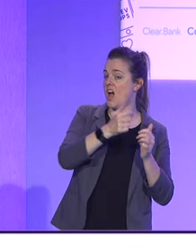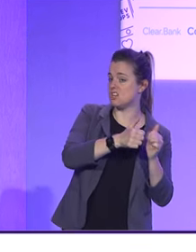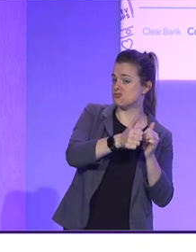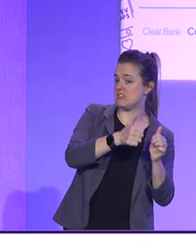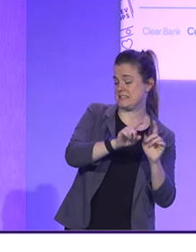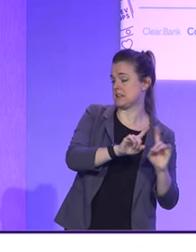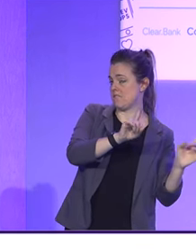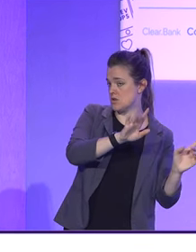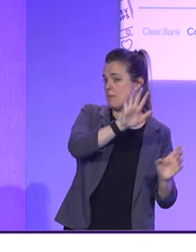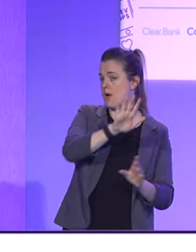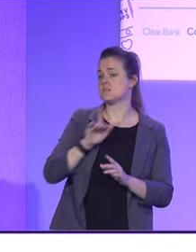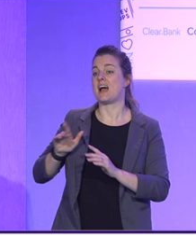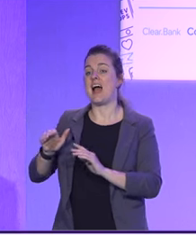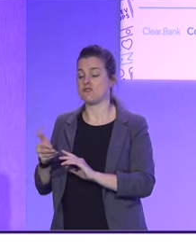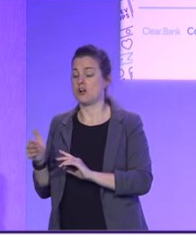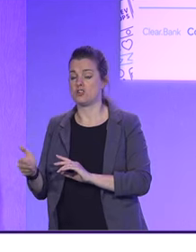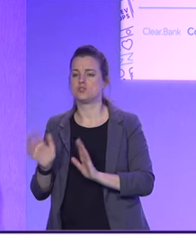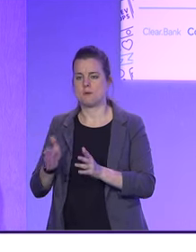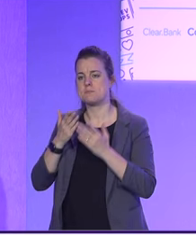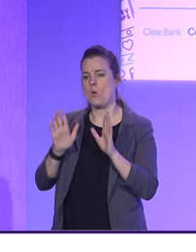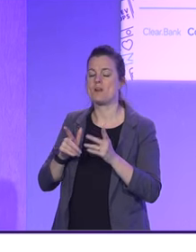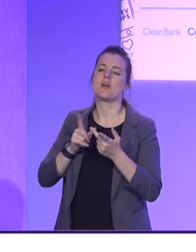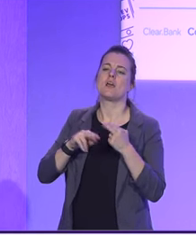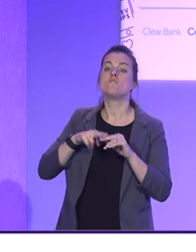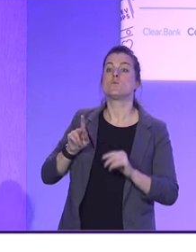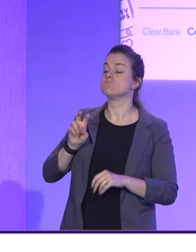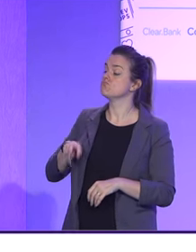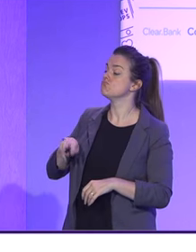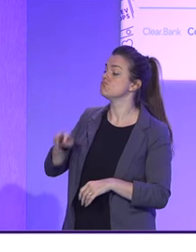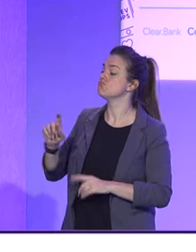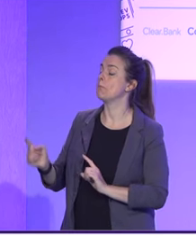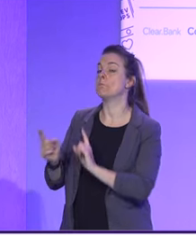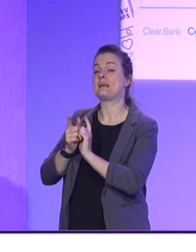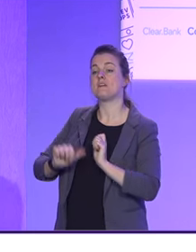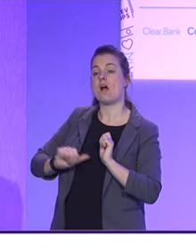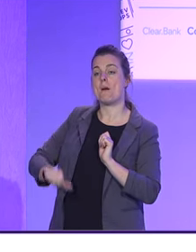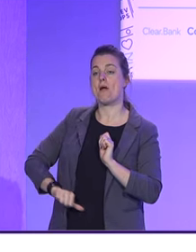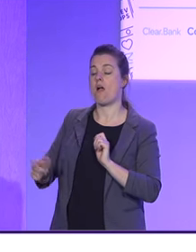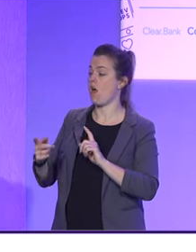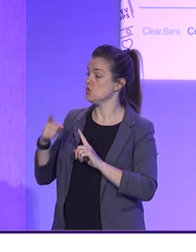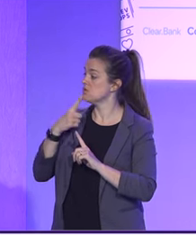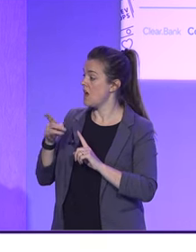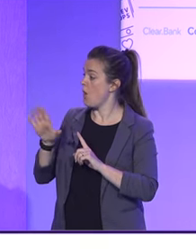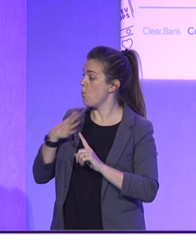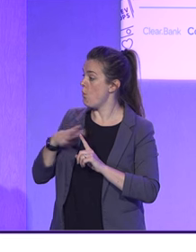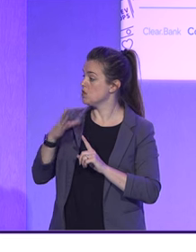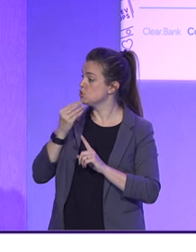agriculture, basically, if you go to a farmer and say, okay, I want to use this service, I want to pay for an